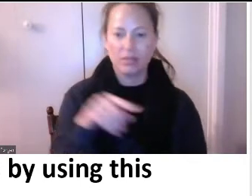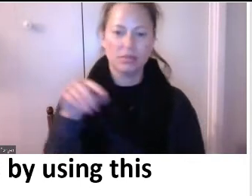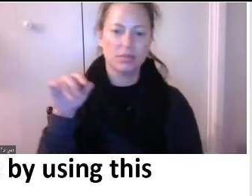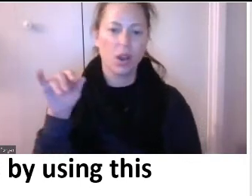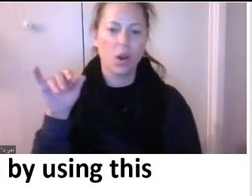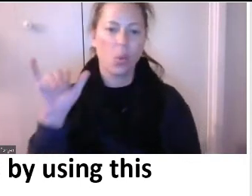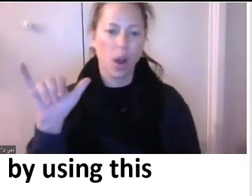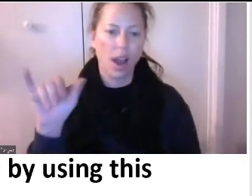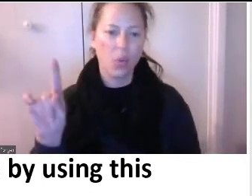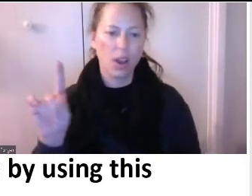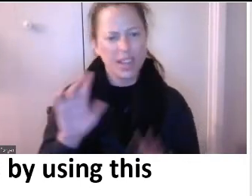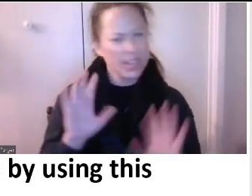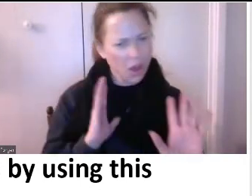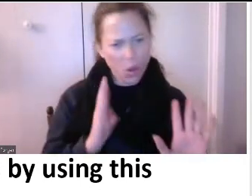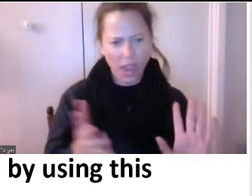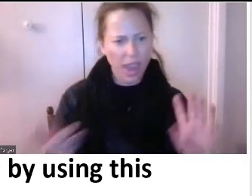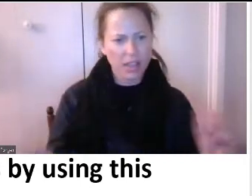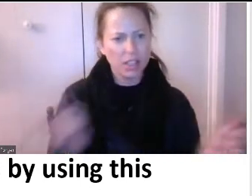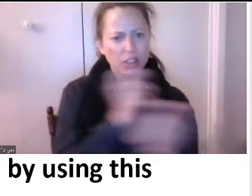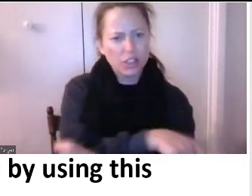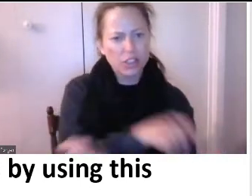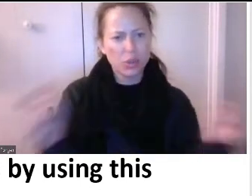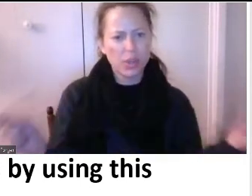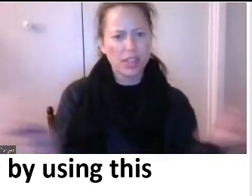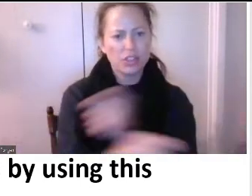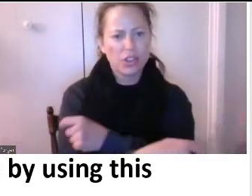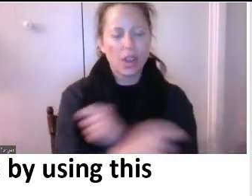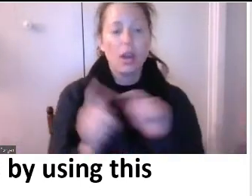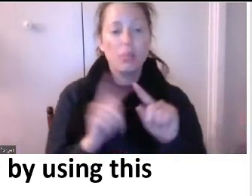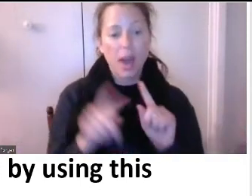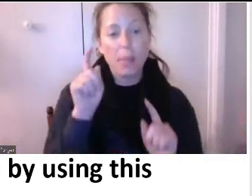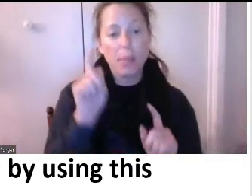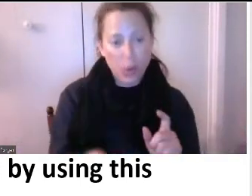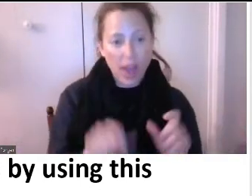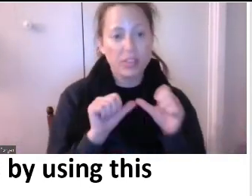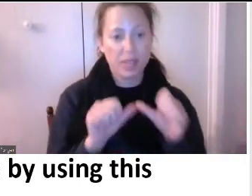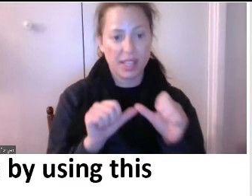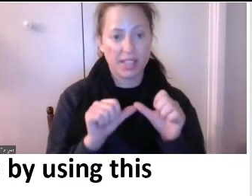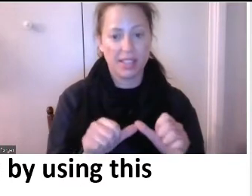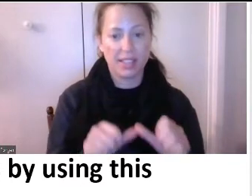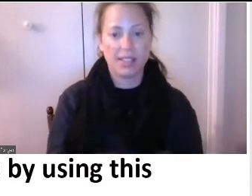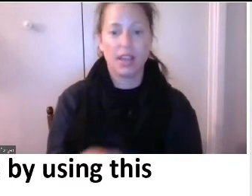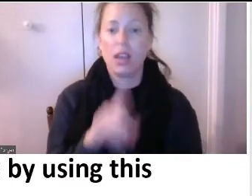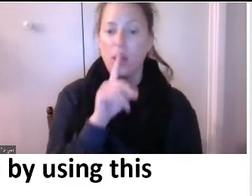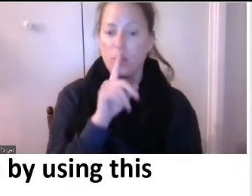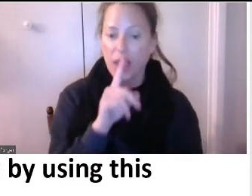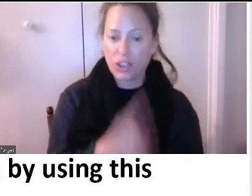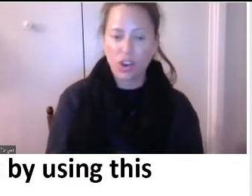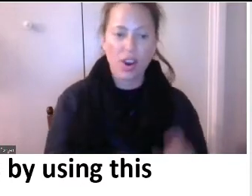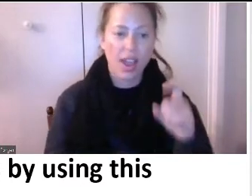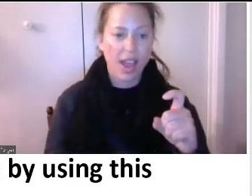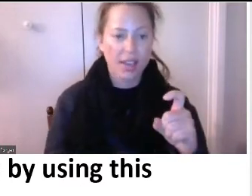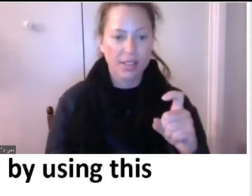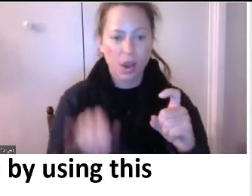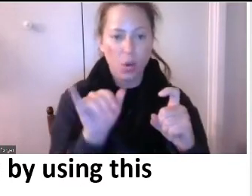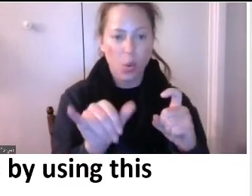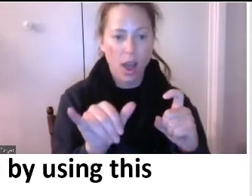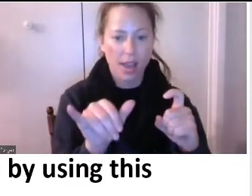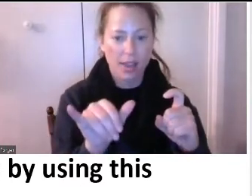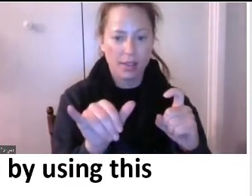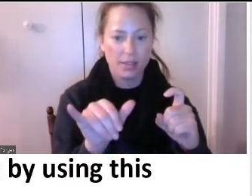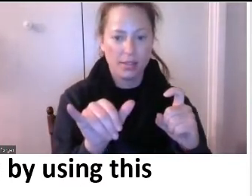if you switch them. But make sure the 2's are in the same spot, like for the same coordinate, and the 1's are in the same